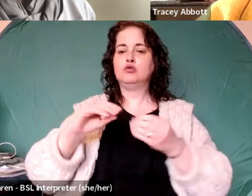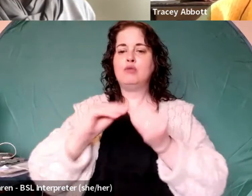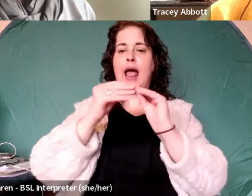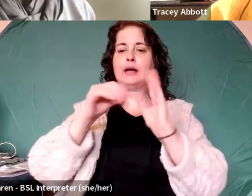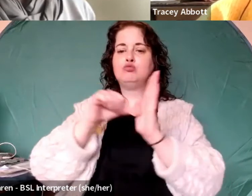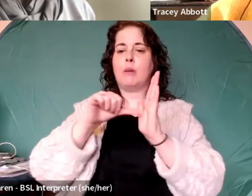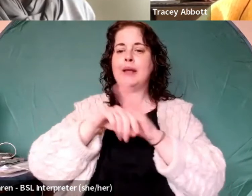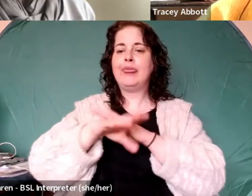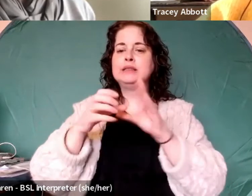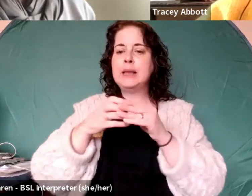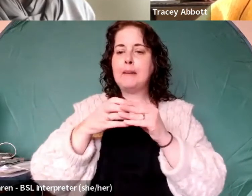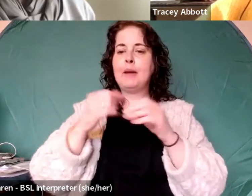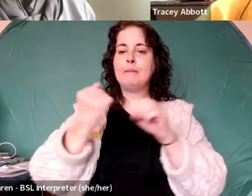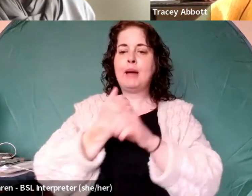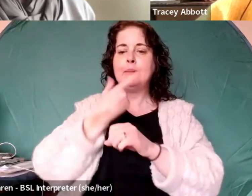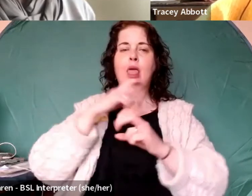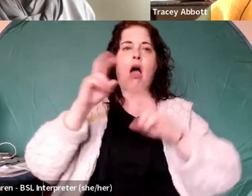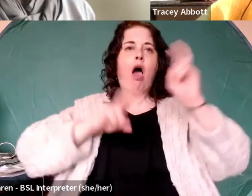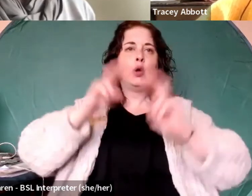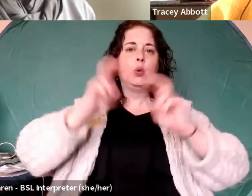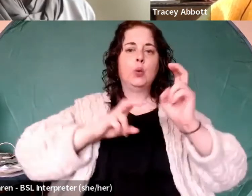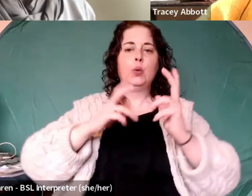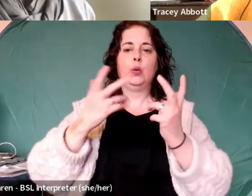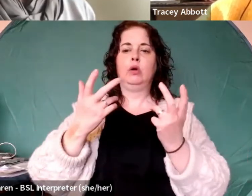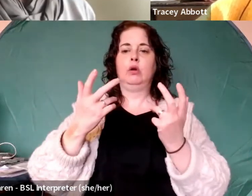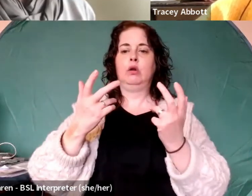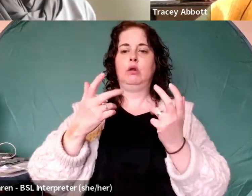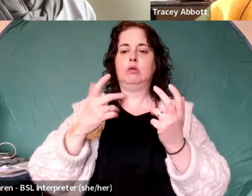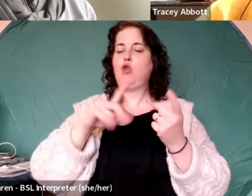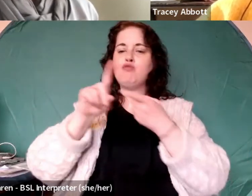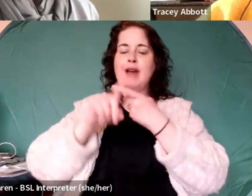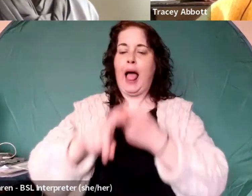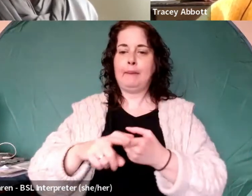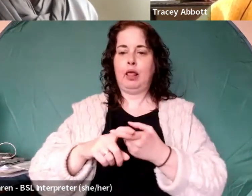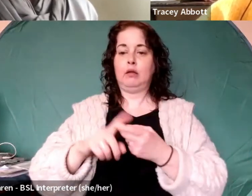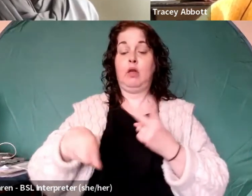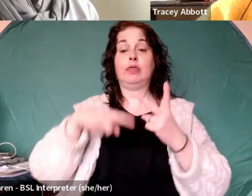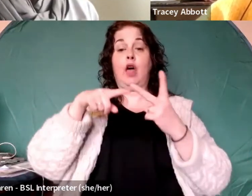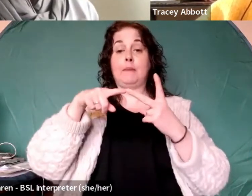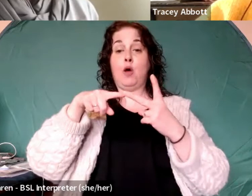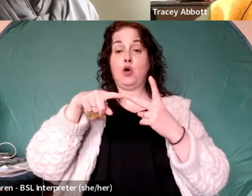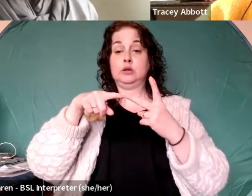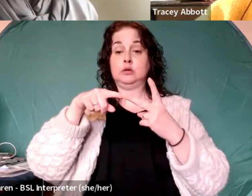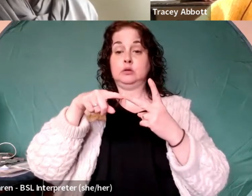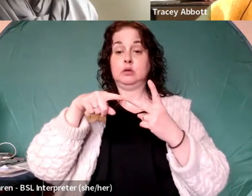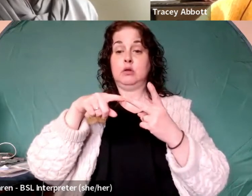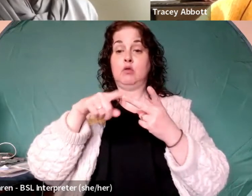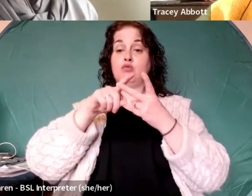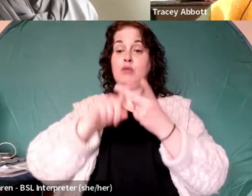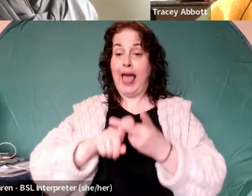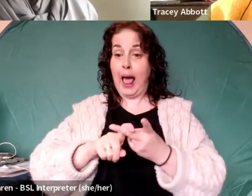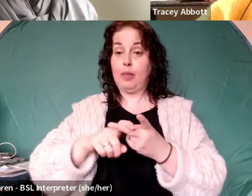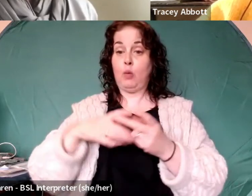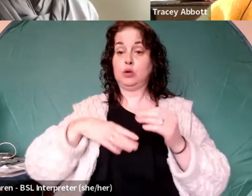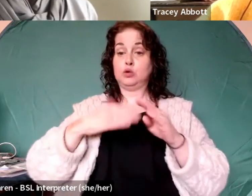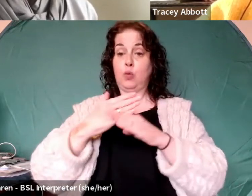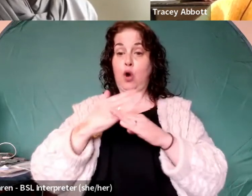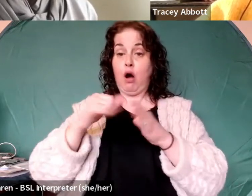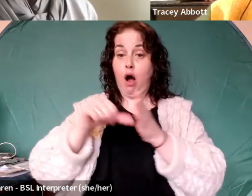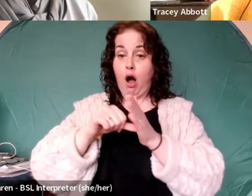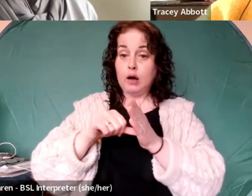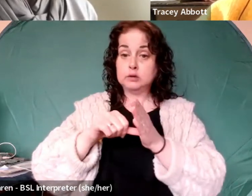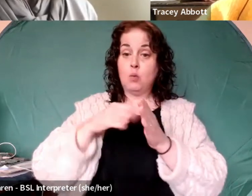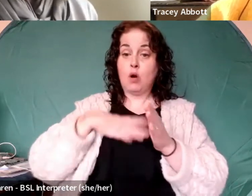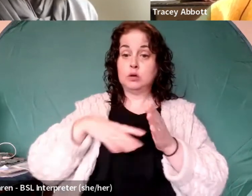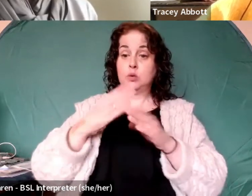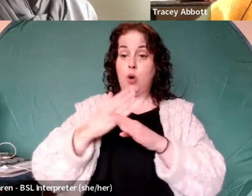in the team, makes people argue with each other, is unreliable, the other person is reliable, really wants to work hard, wants to work with the